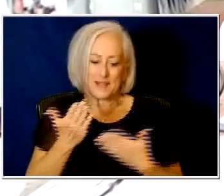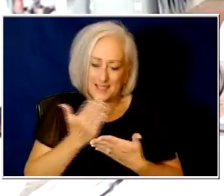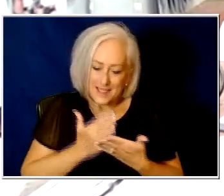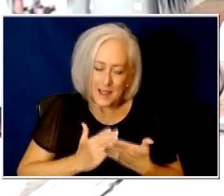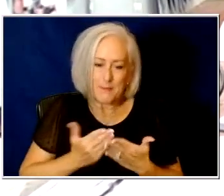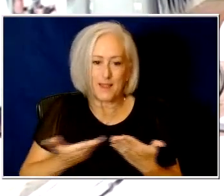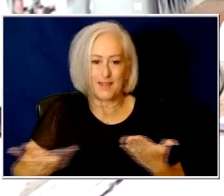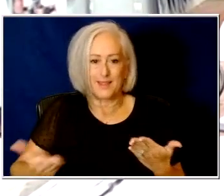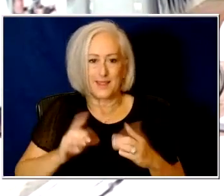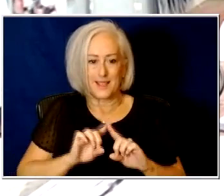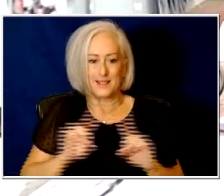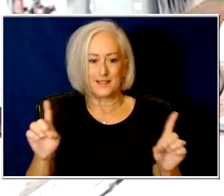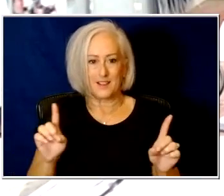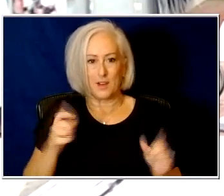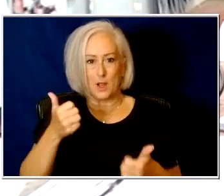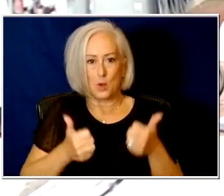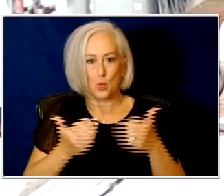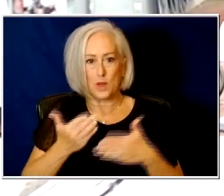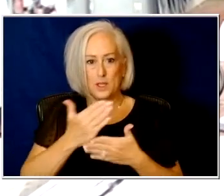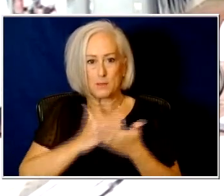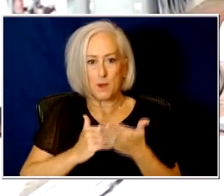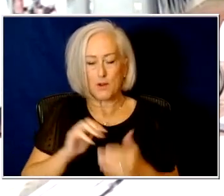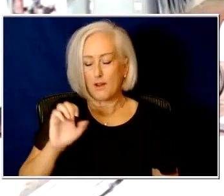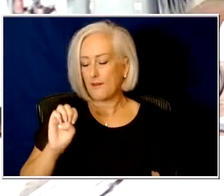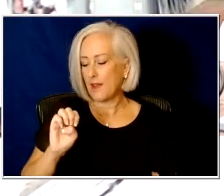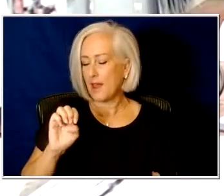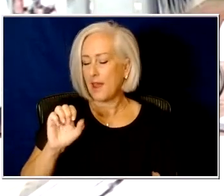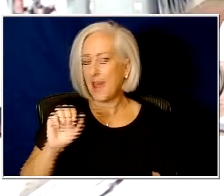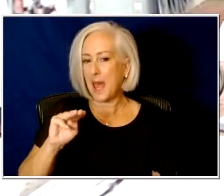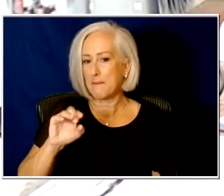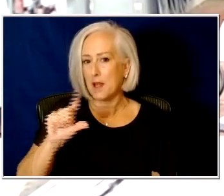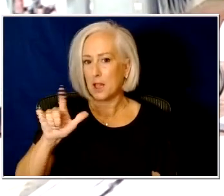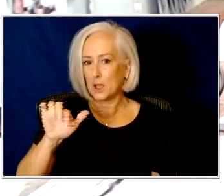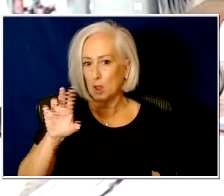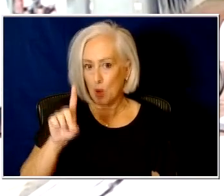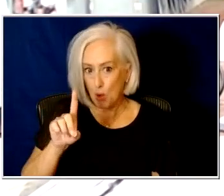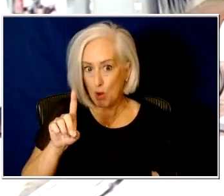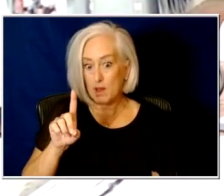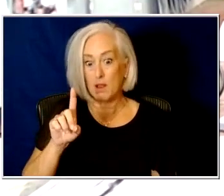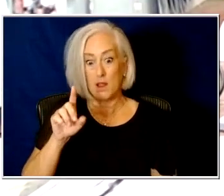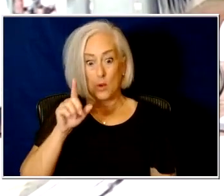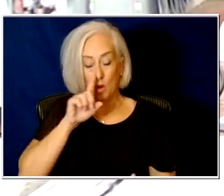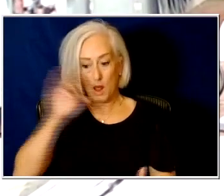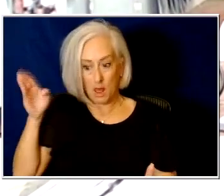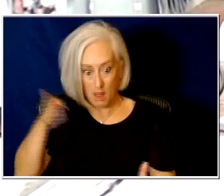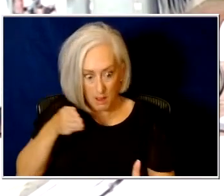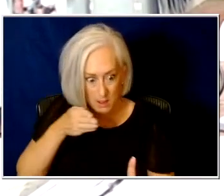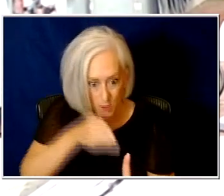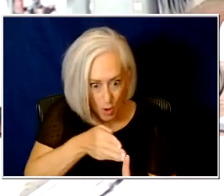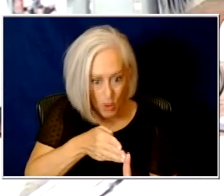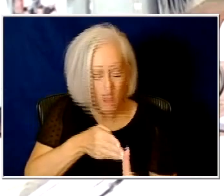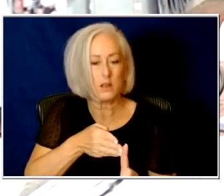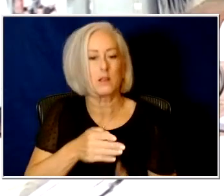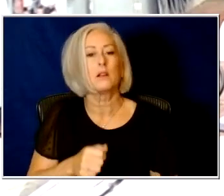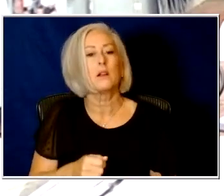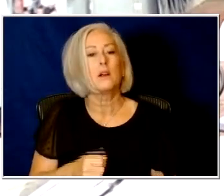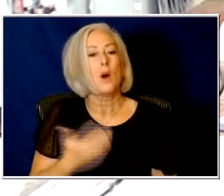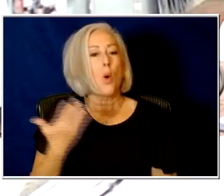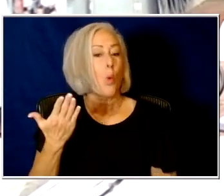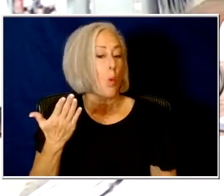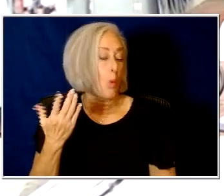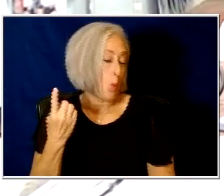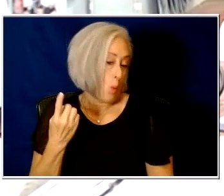of the amyloid is targeted that may turn out to be important. But actually, one way to interpret it is that